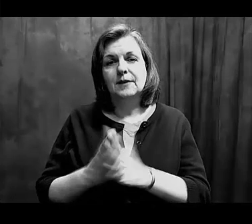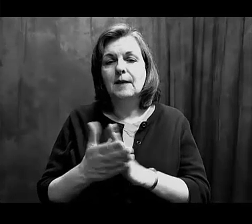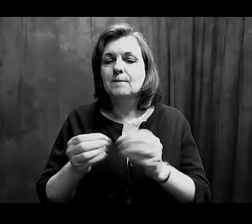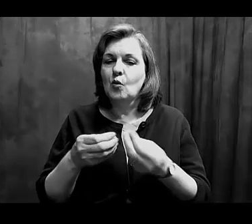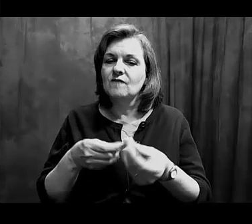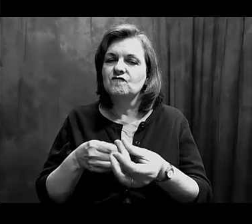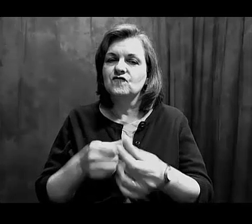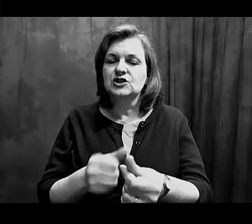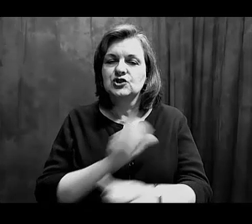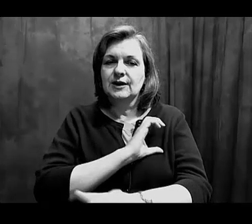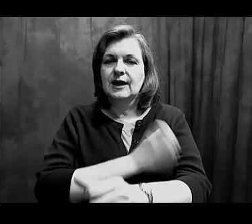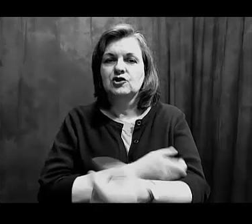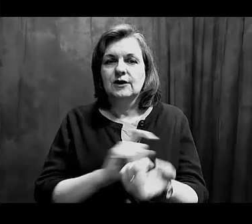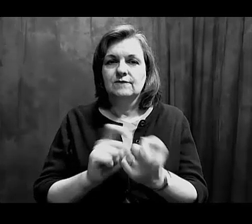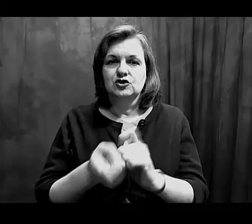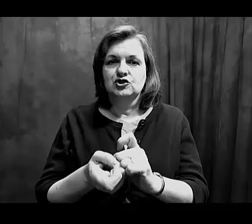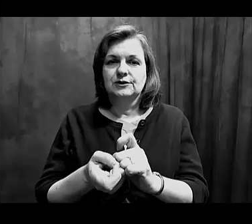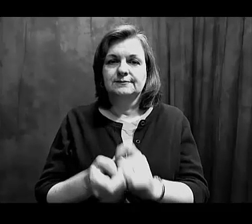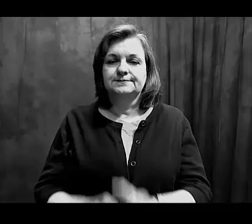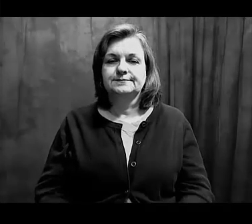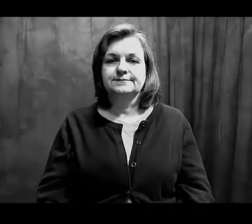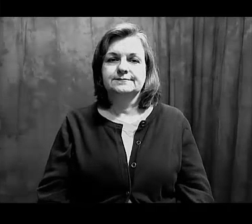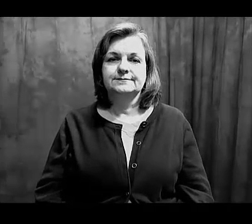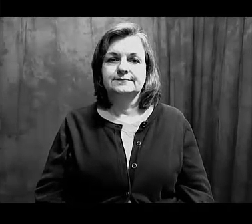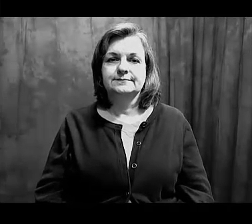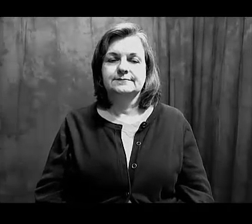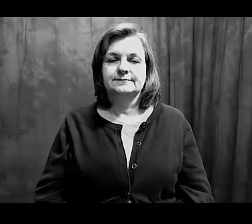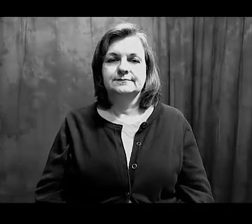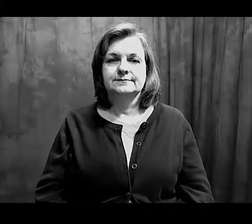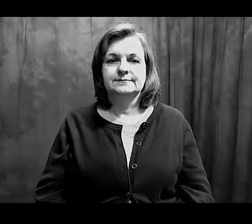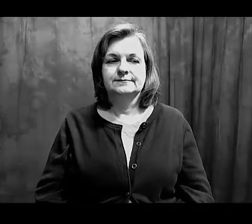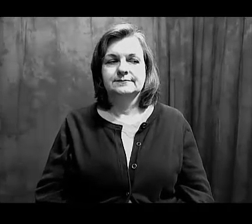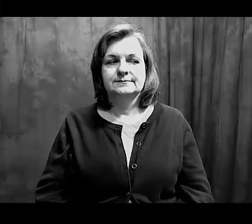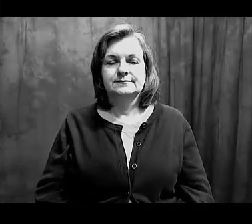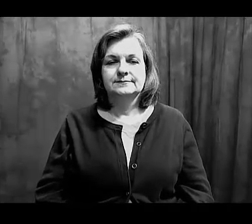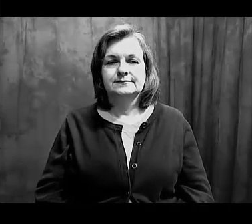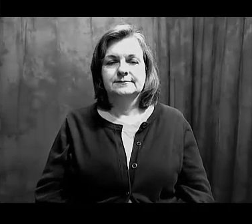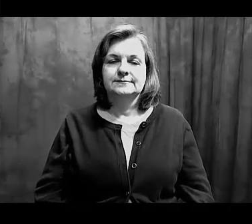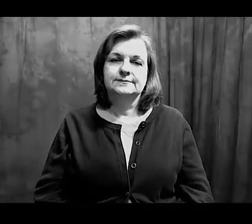fuel more efficient energy conversions.